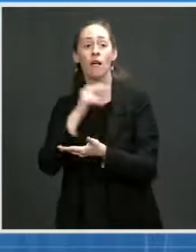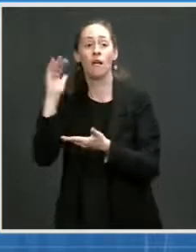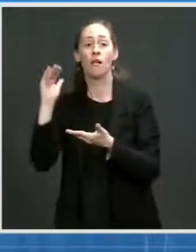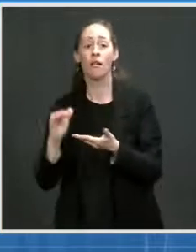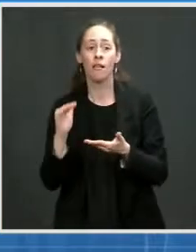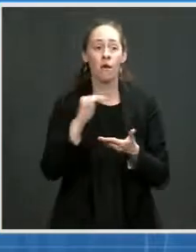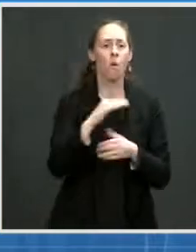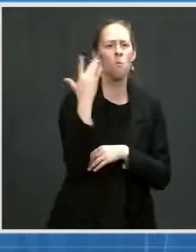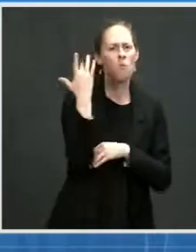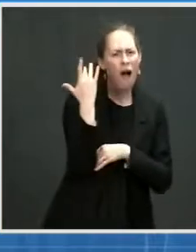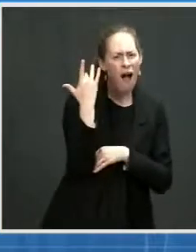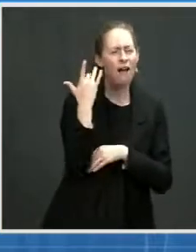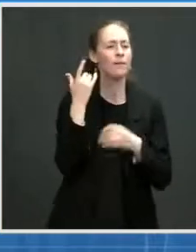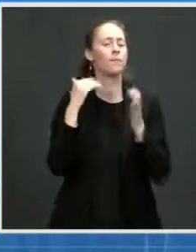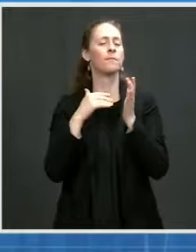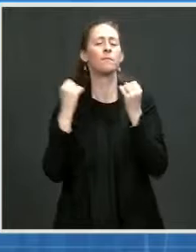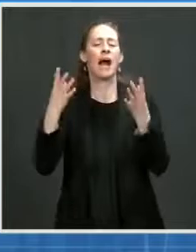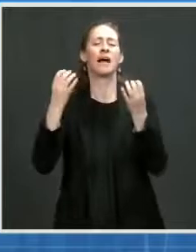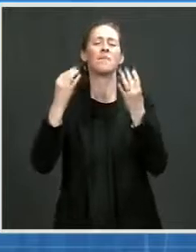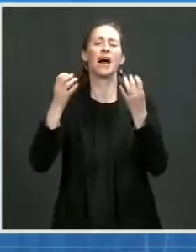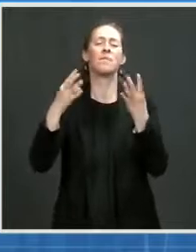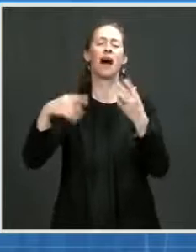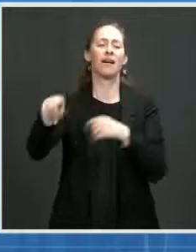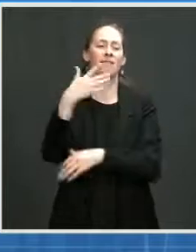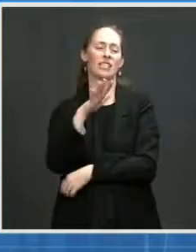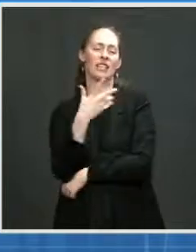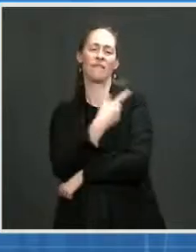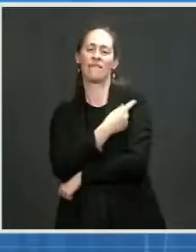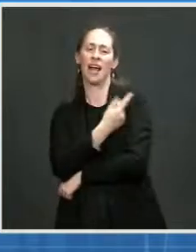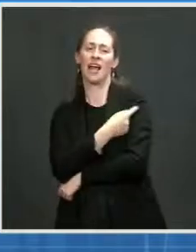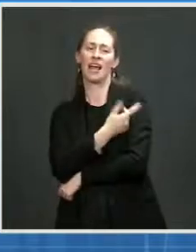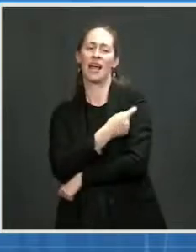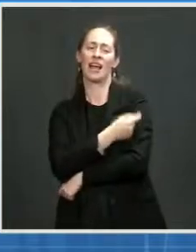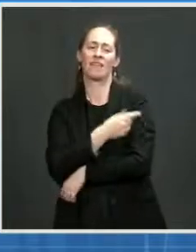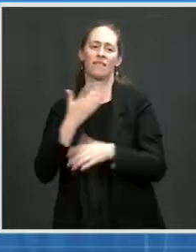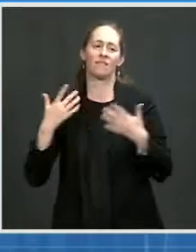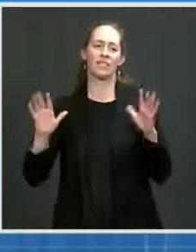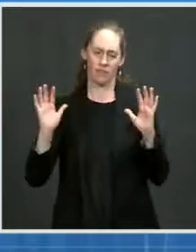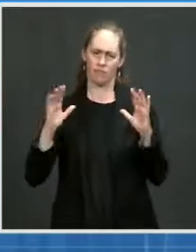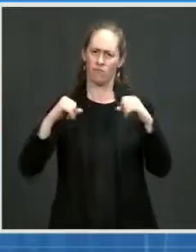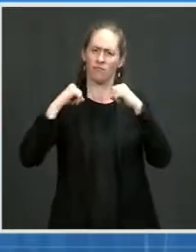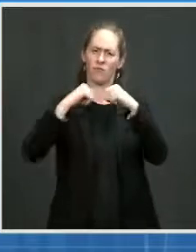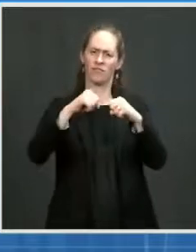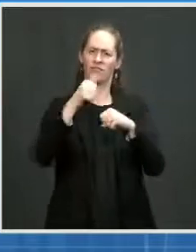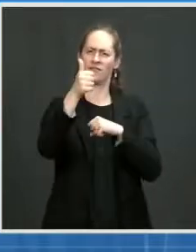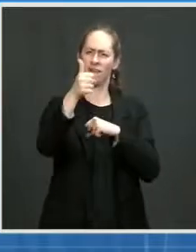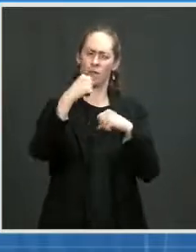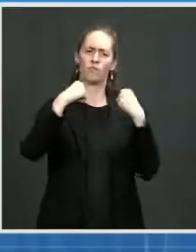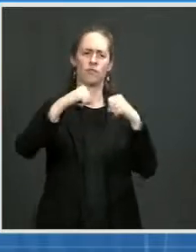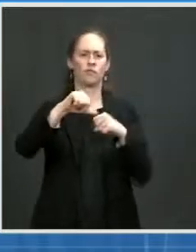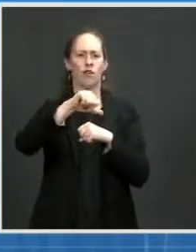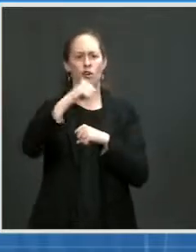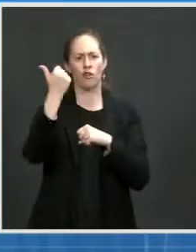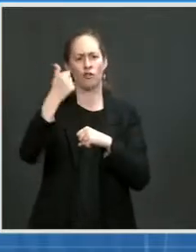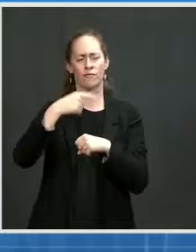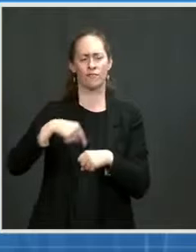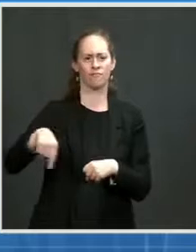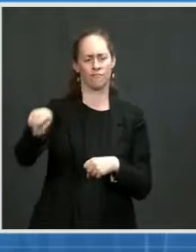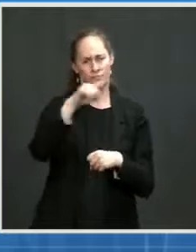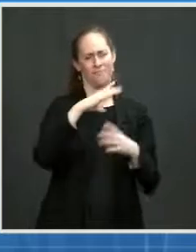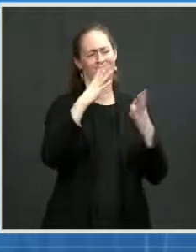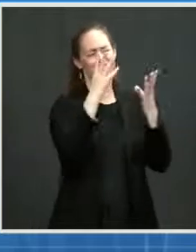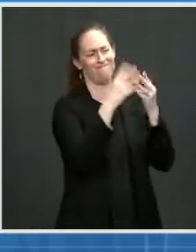their part to protect their health and the health of their communities to move us out of this pandemic. Here's to the start of